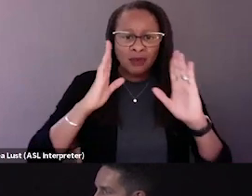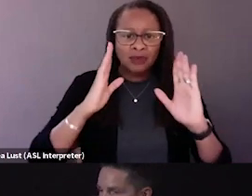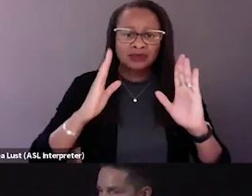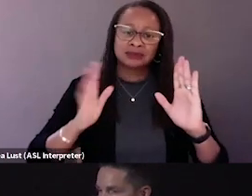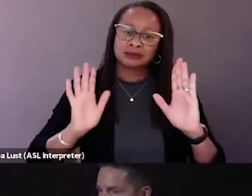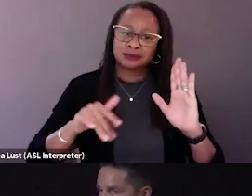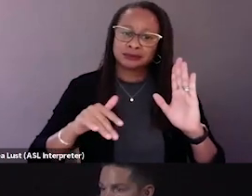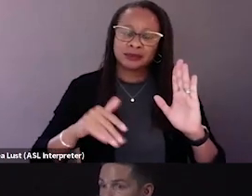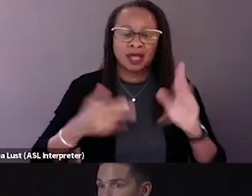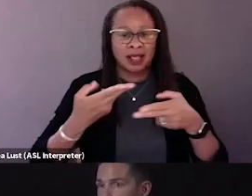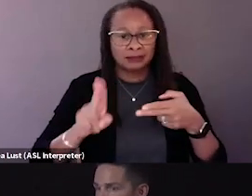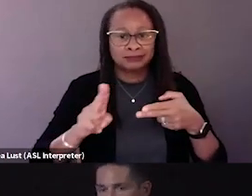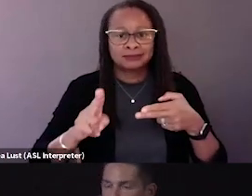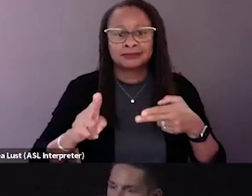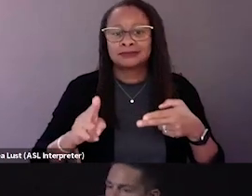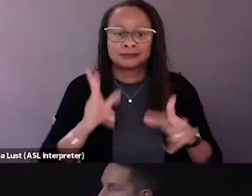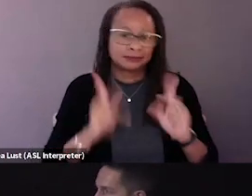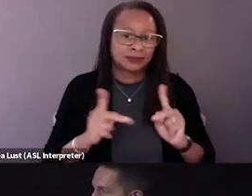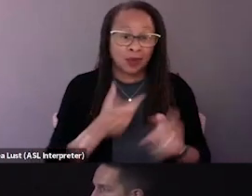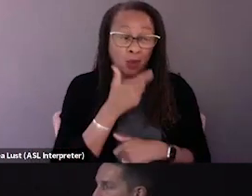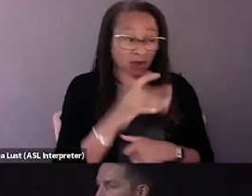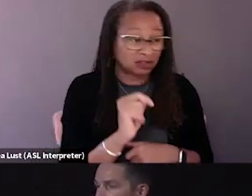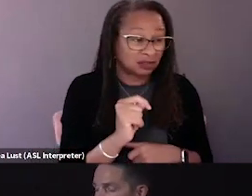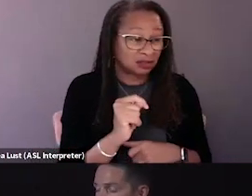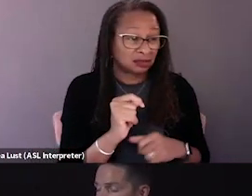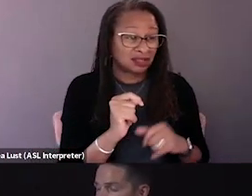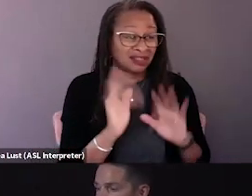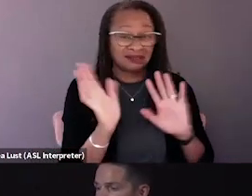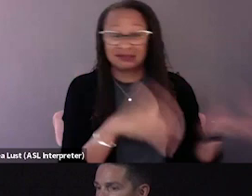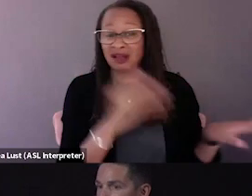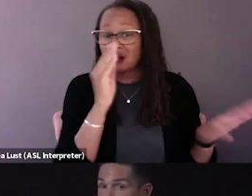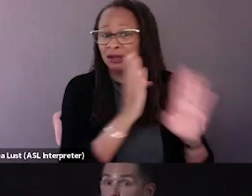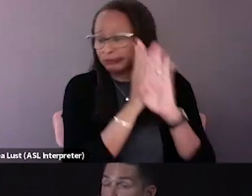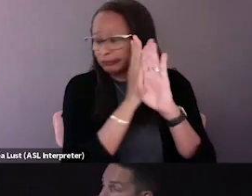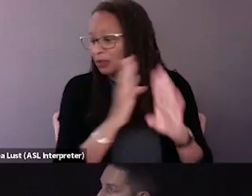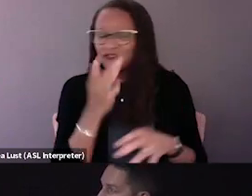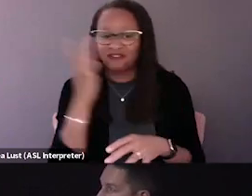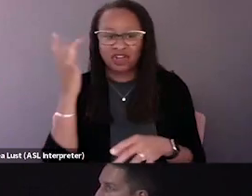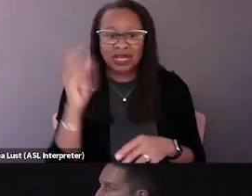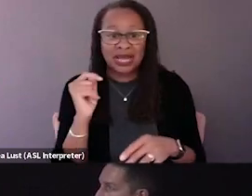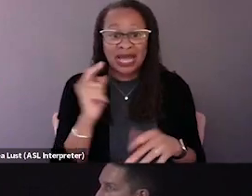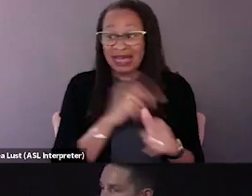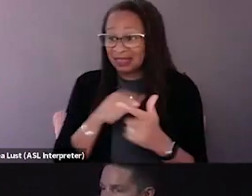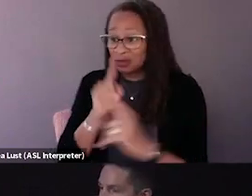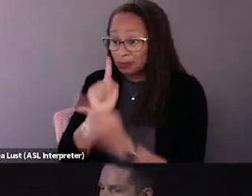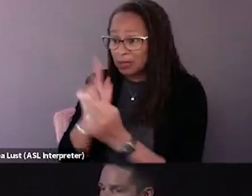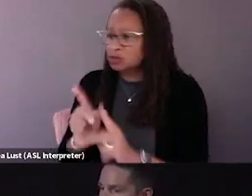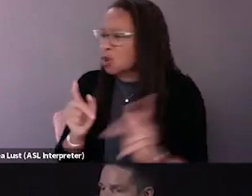so. It's so brief. People are, they watch it. It's in one ear, it's and out the other. Unless you know someone who's been